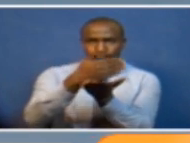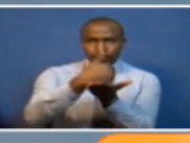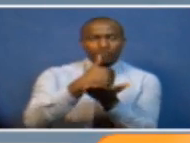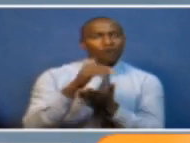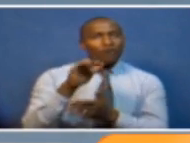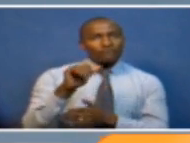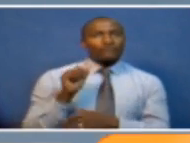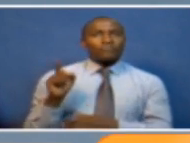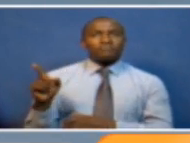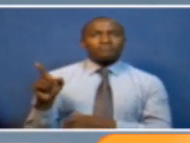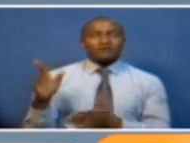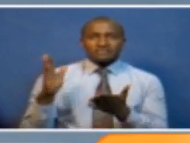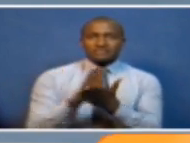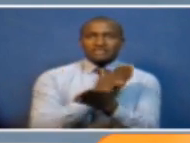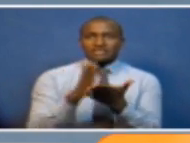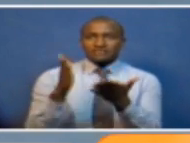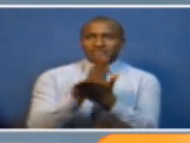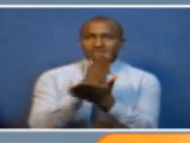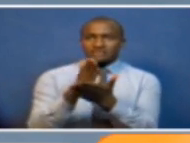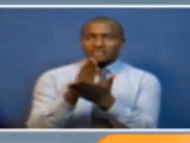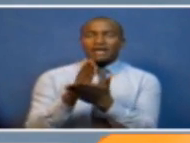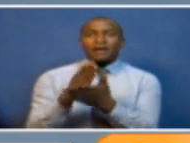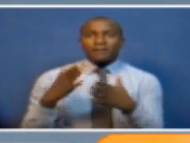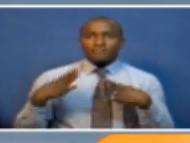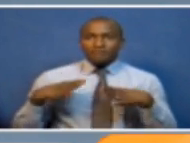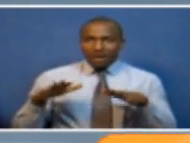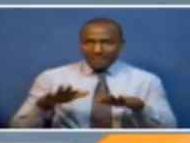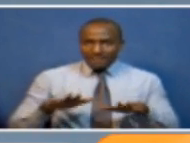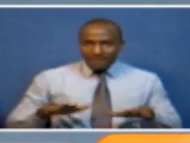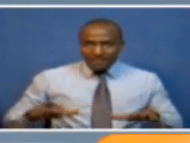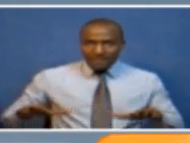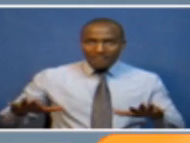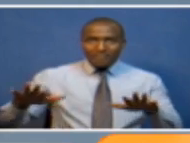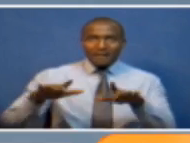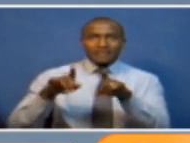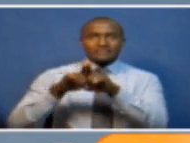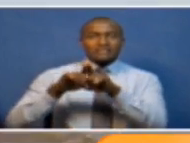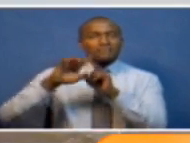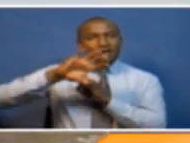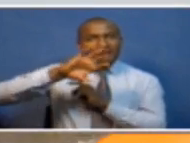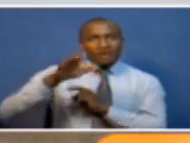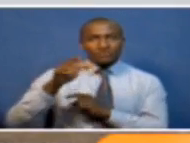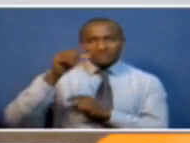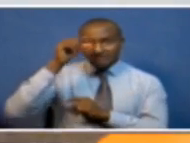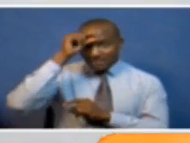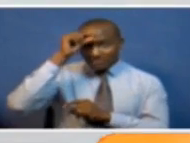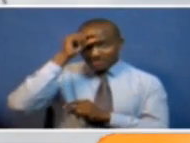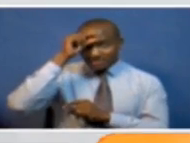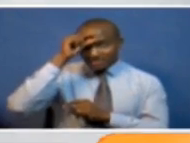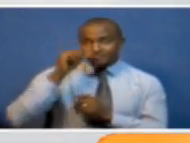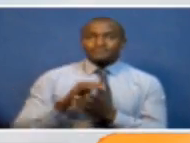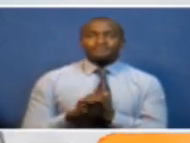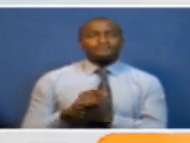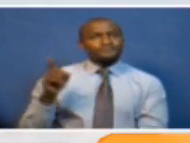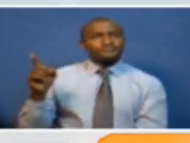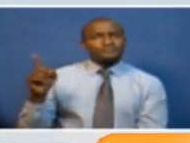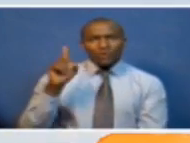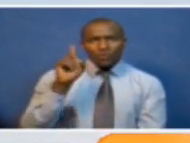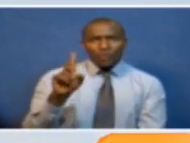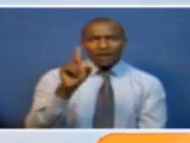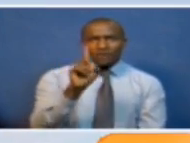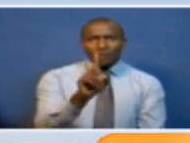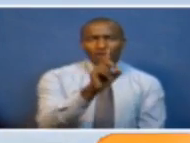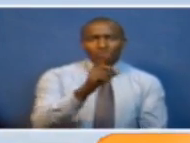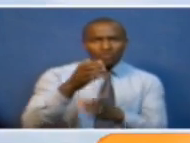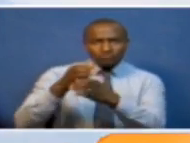to be shared both to the local communities and to the county government. Each of these turbines weighs about